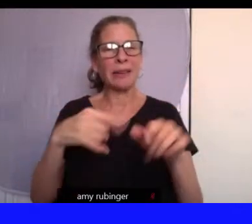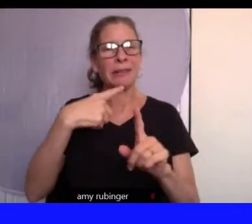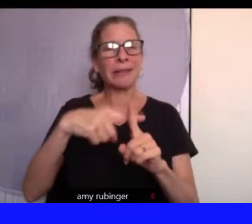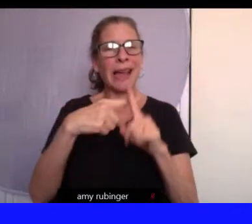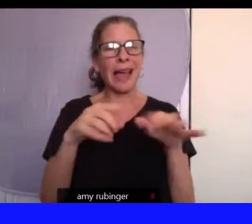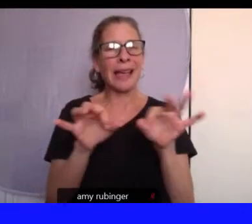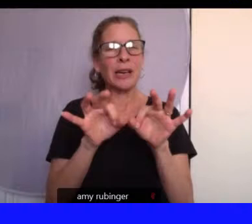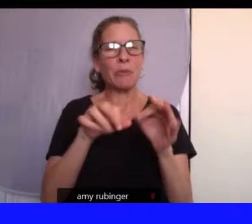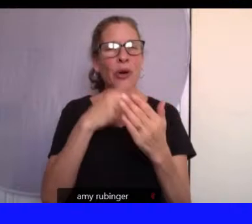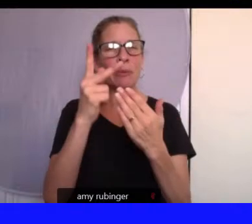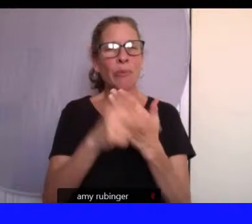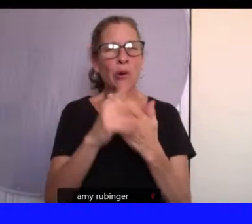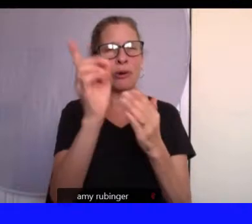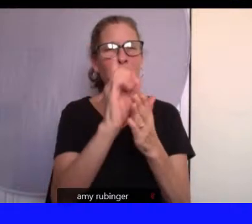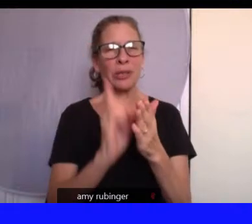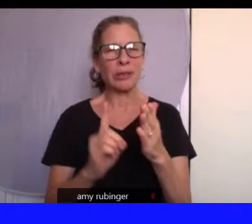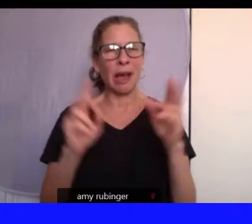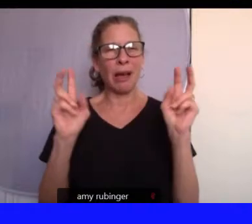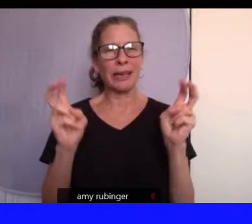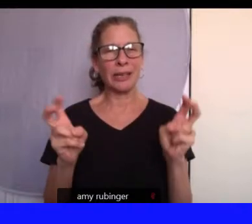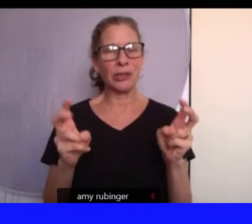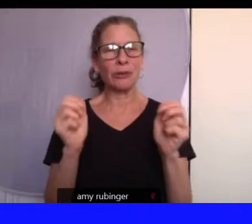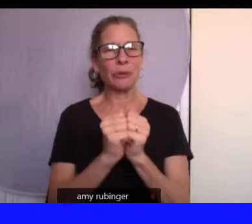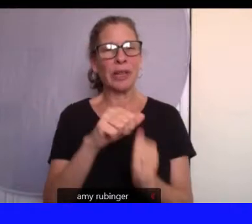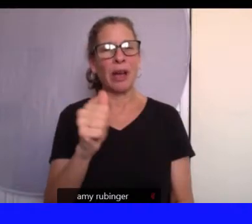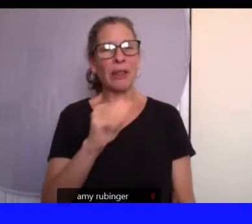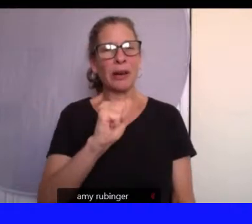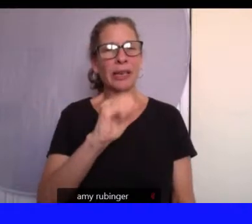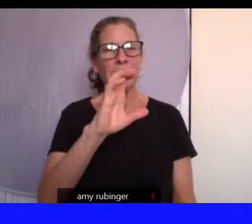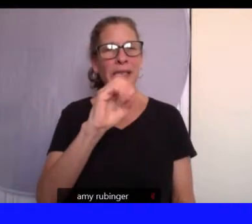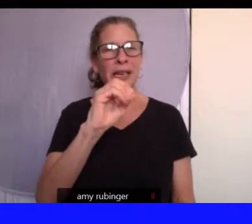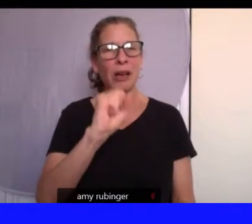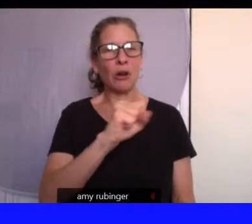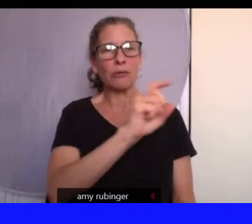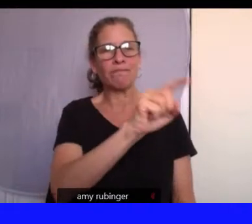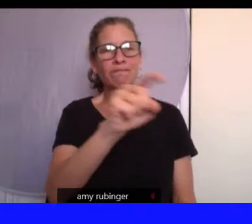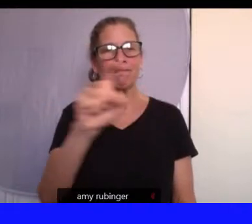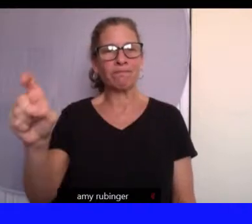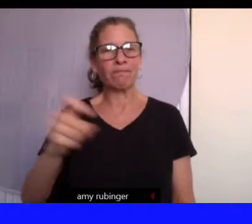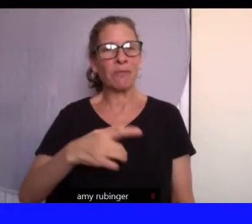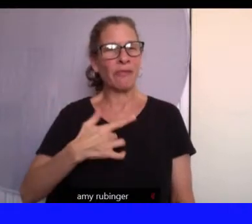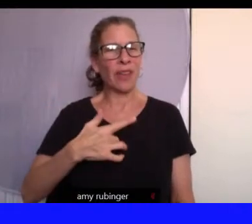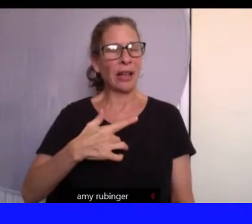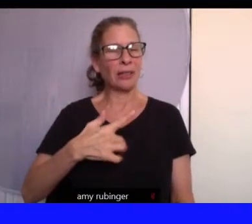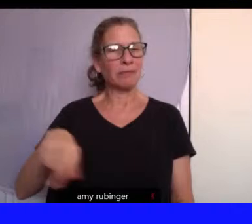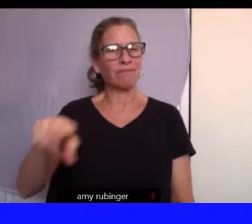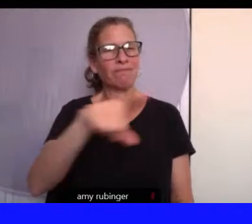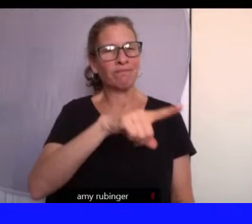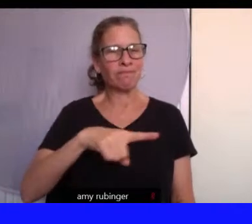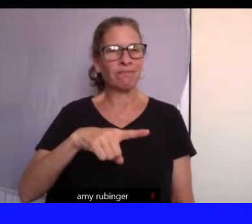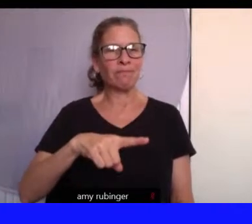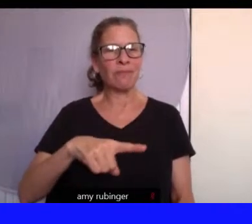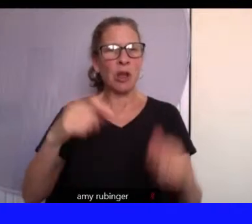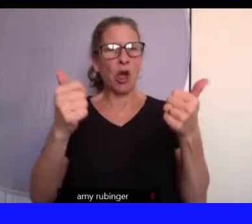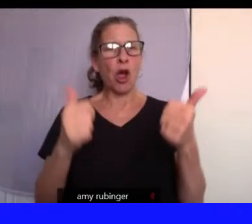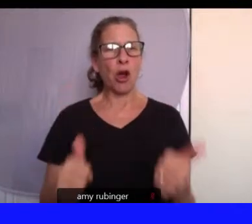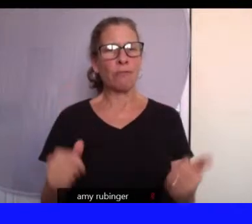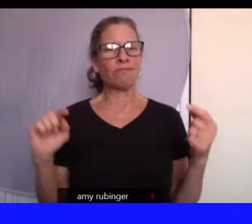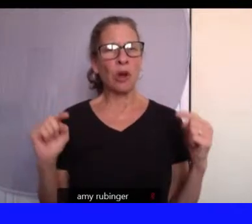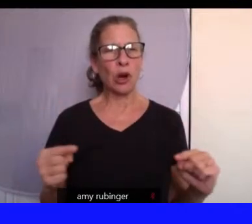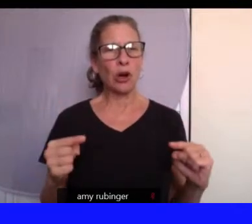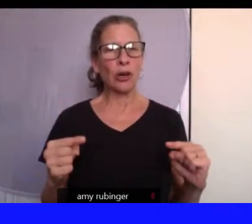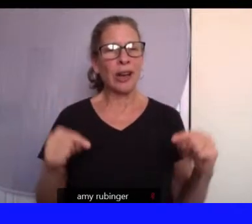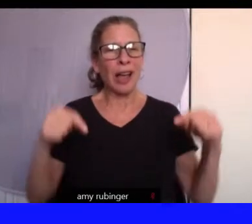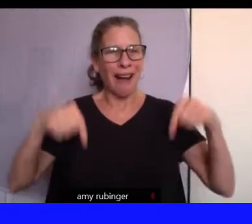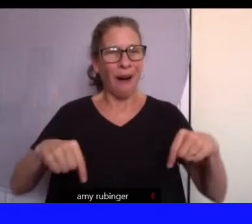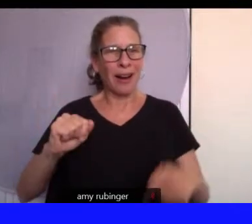quality care, and our hospital admissions are lower than 2 years ago. They continued to decline. The thing that is